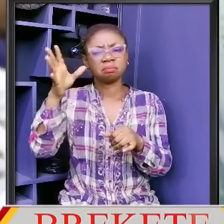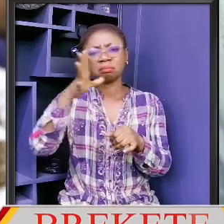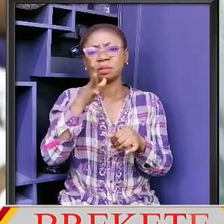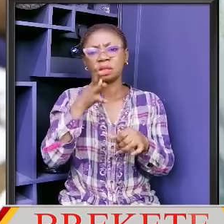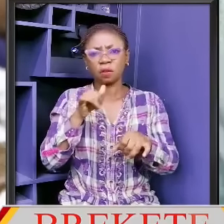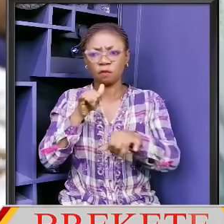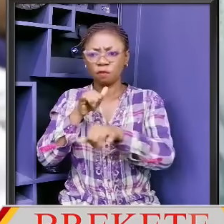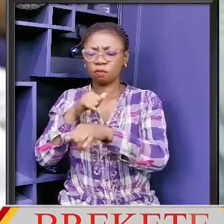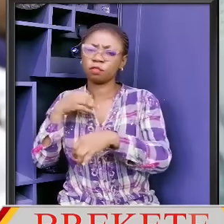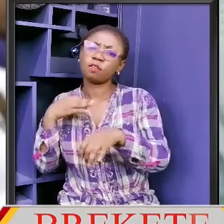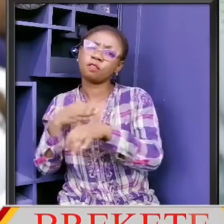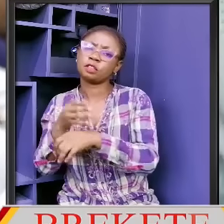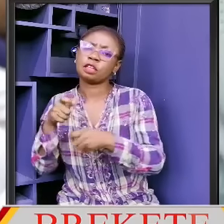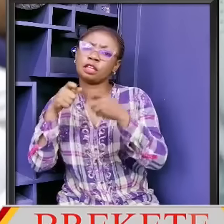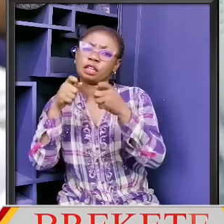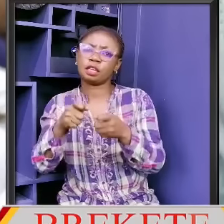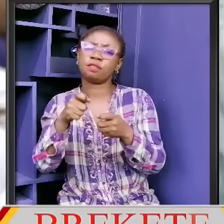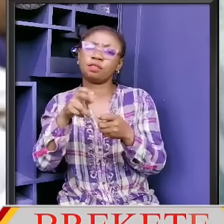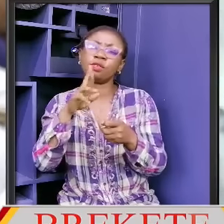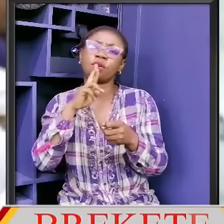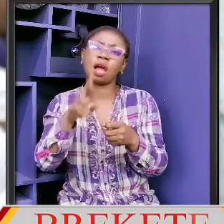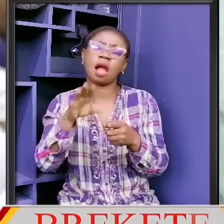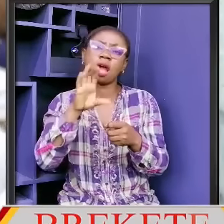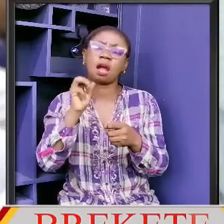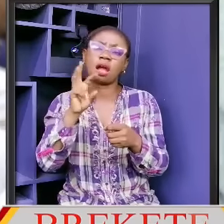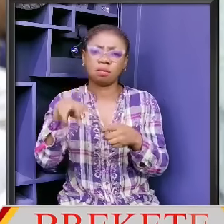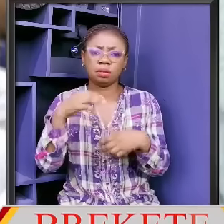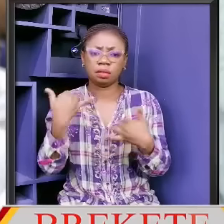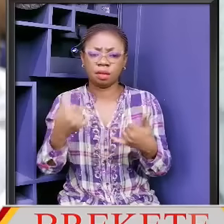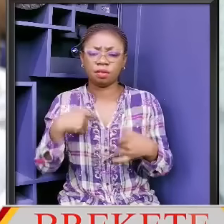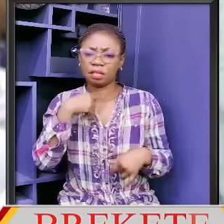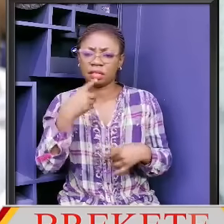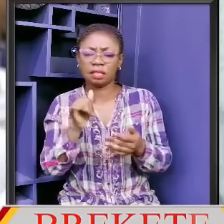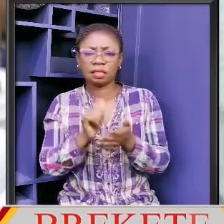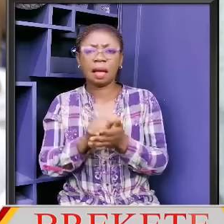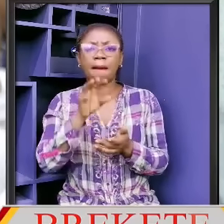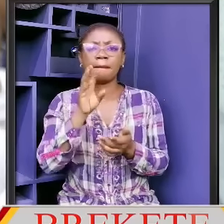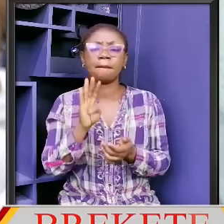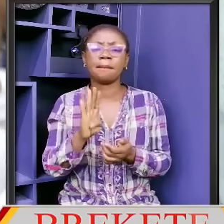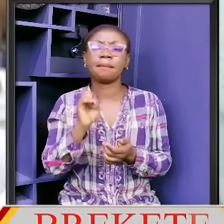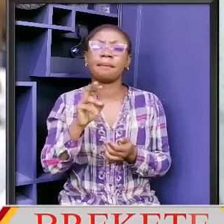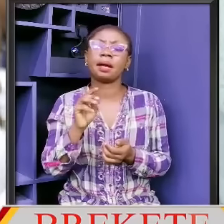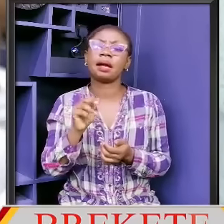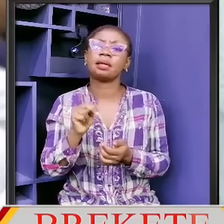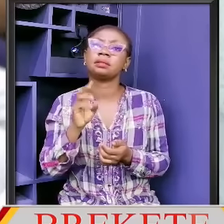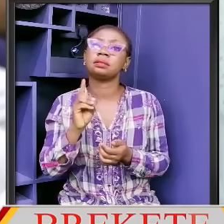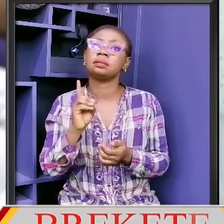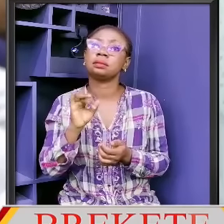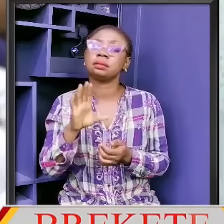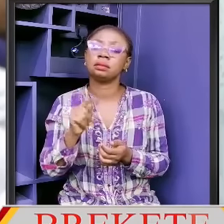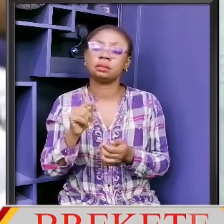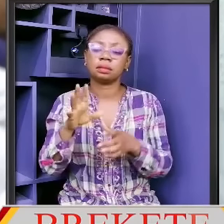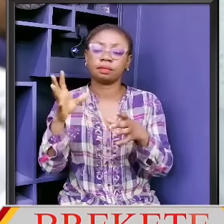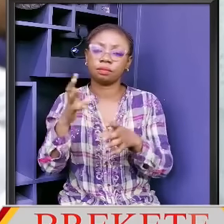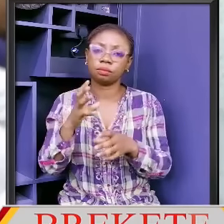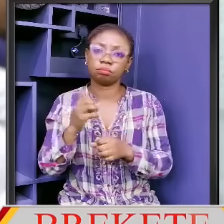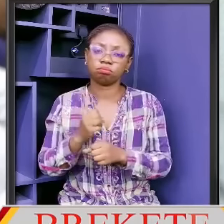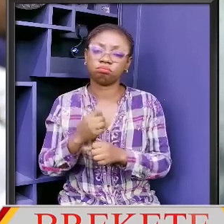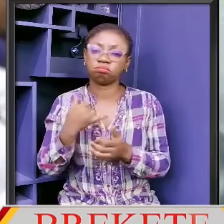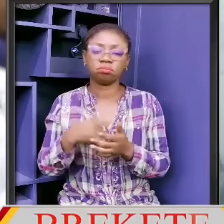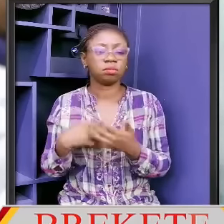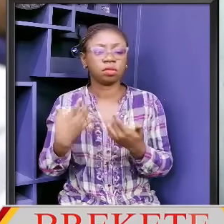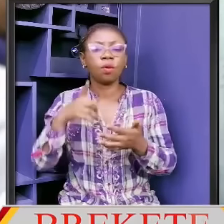cow. Now he come they talk. Say you don't call bandit. Say the people no agree bring cow. So